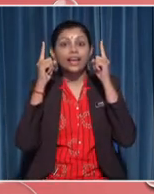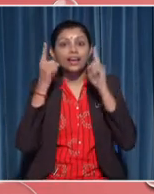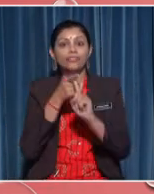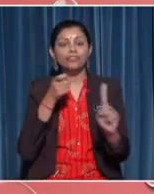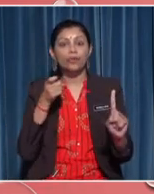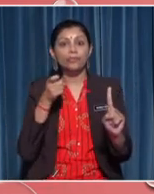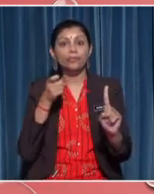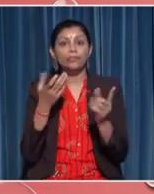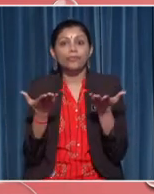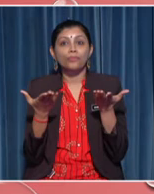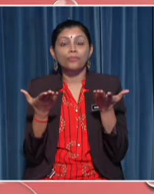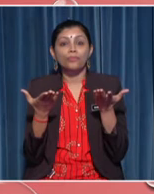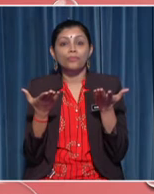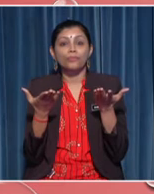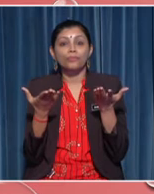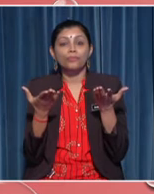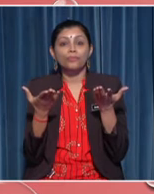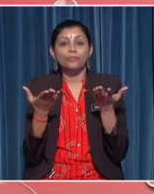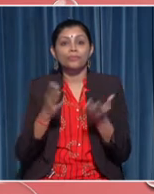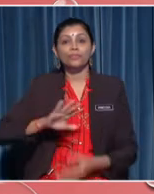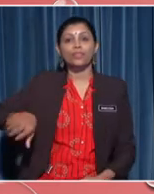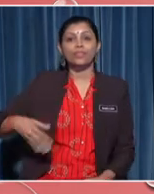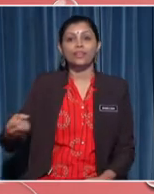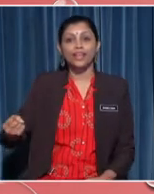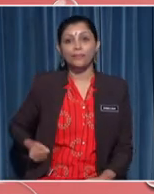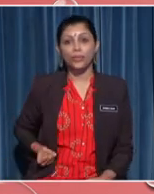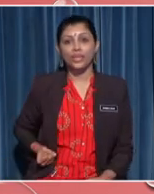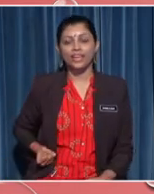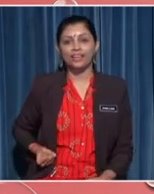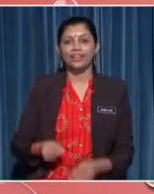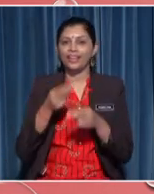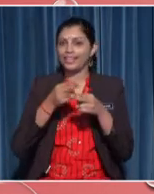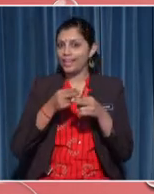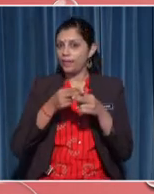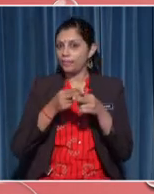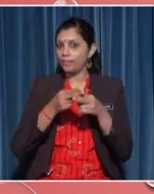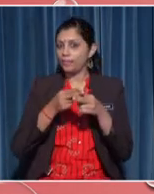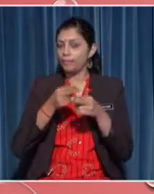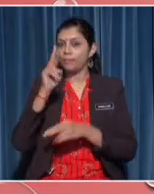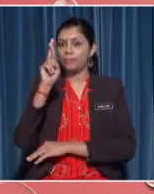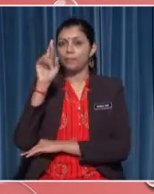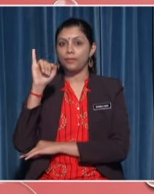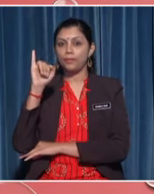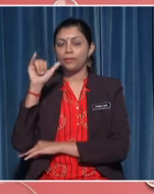Yes, it's come from Cambodia and the currency is real.